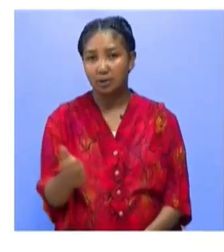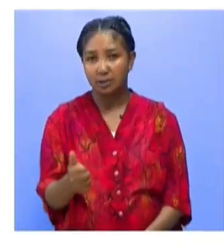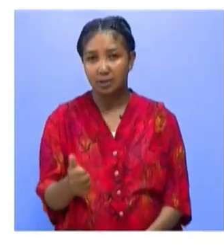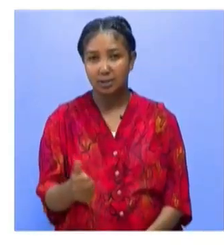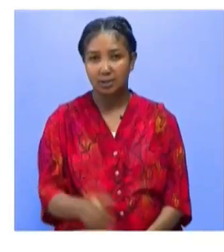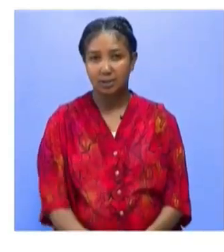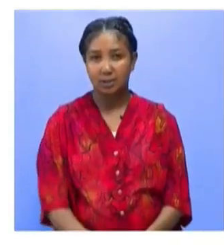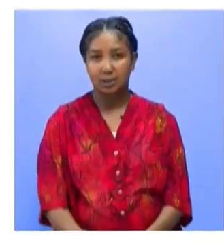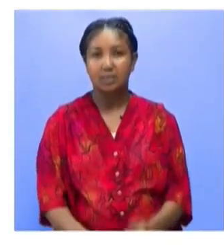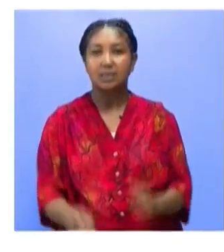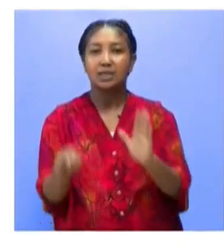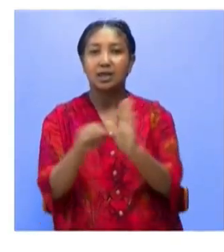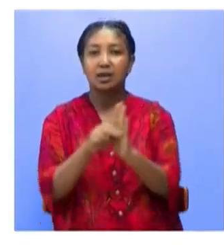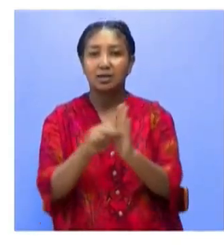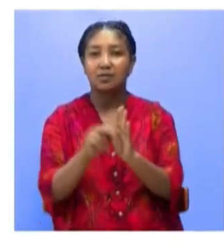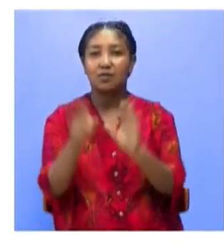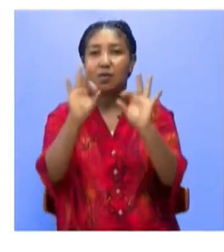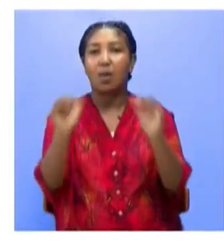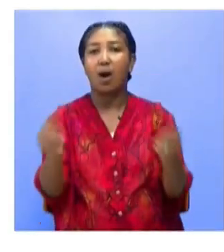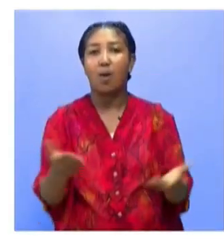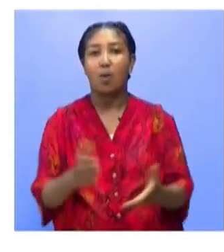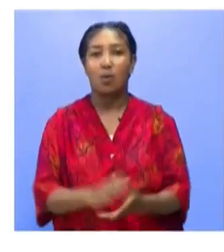in negative here?